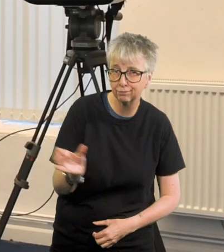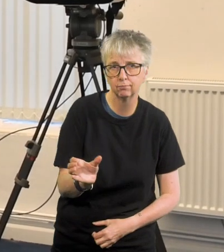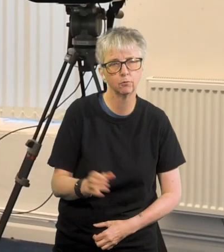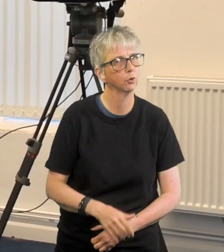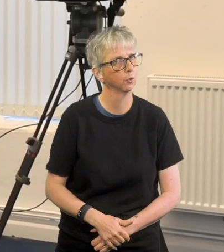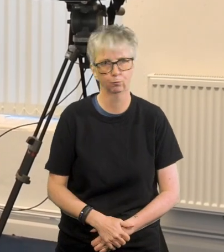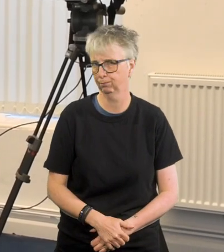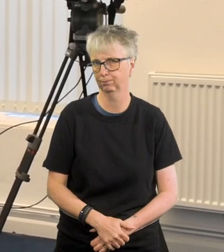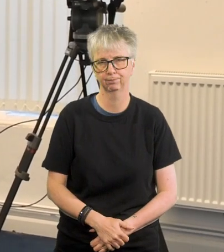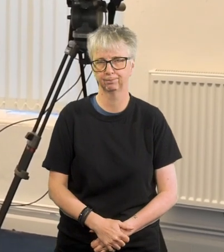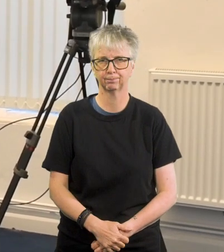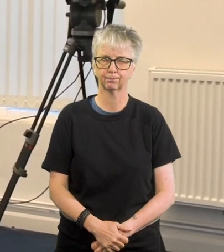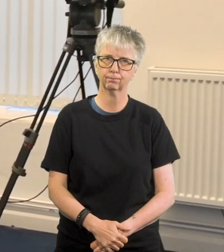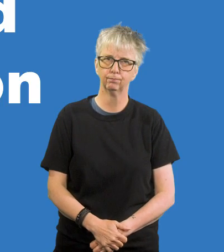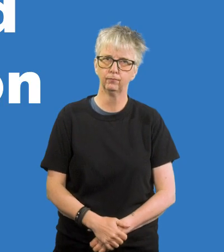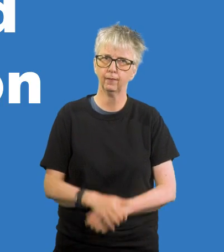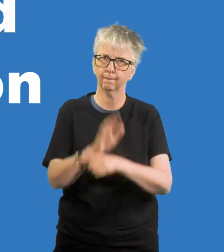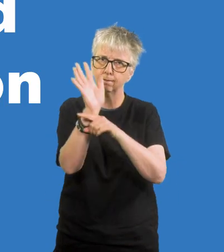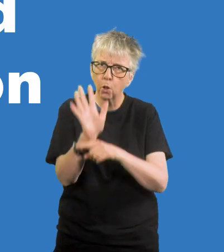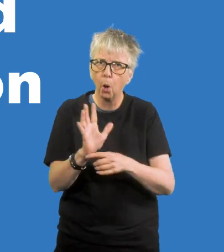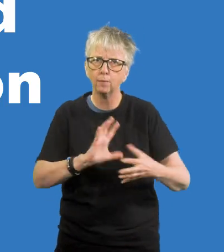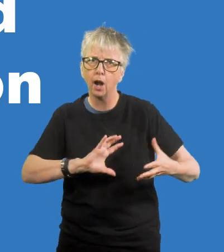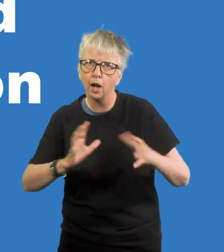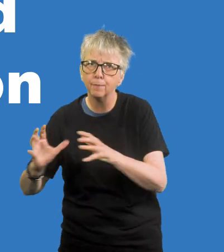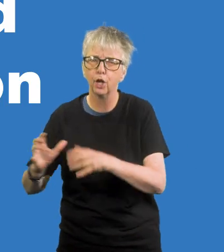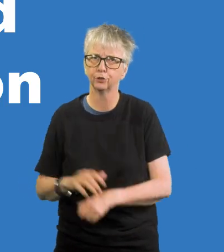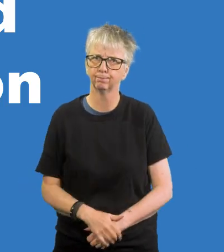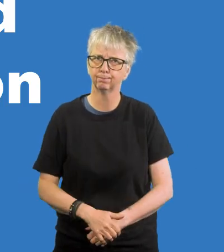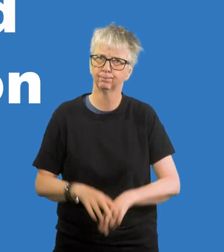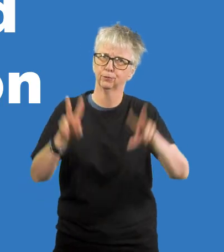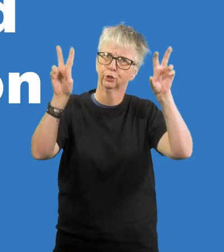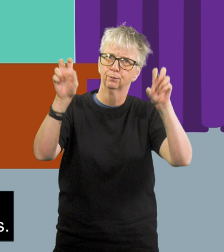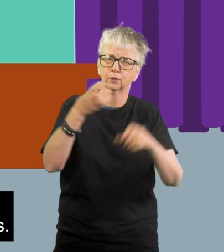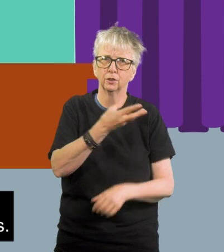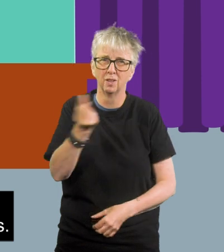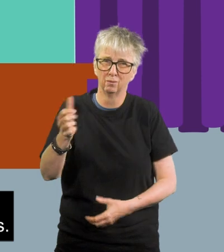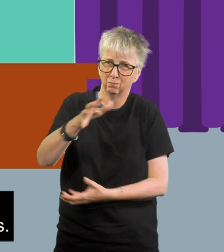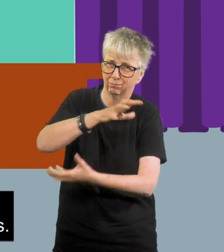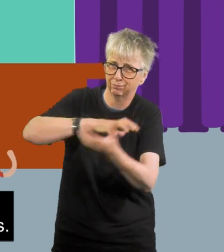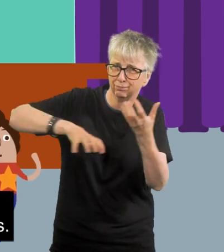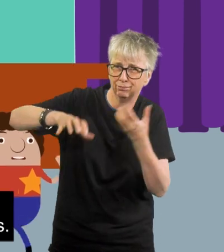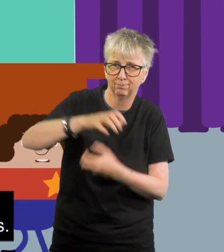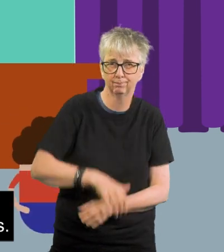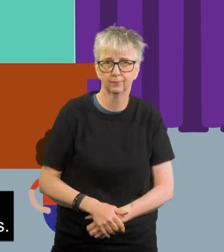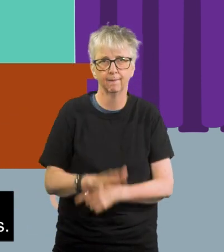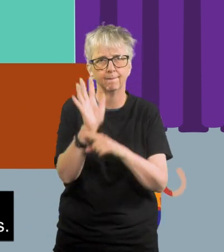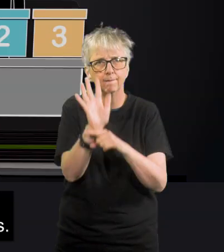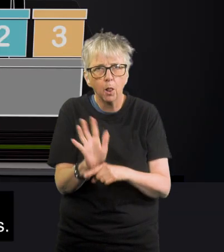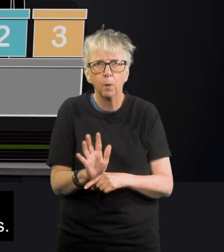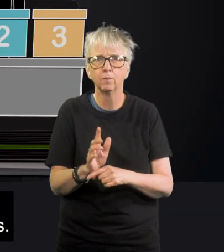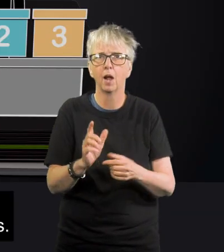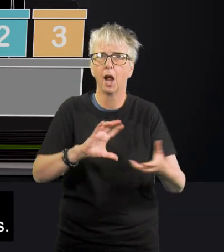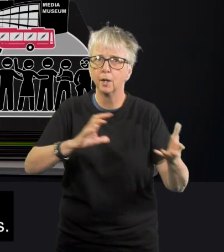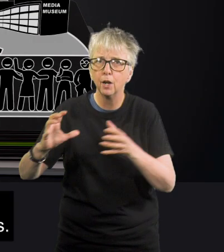include providing BSL interpreters. Film and animation. This is to support people's understanding